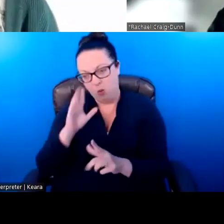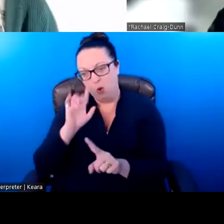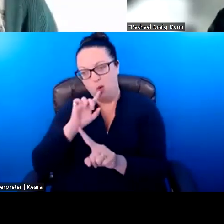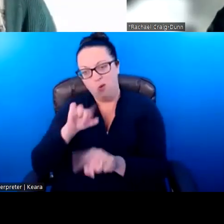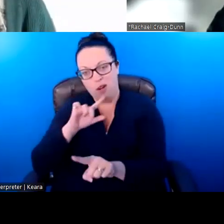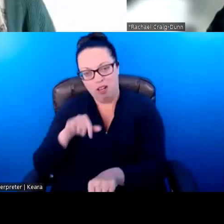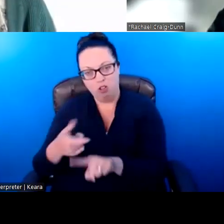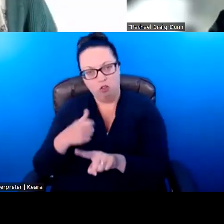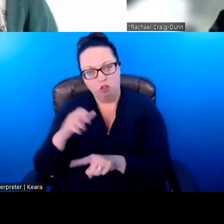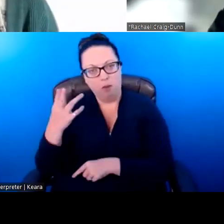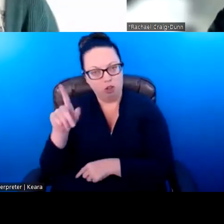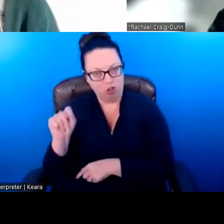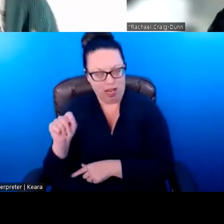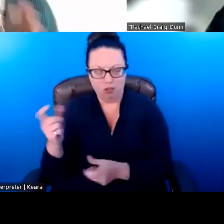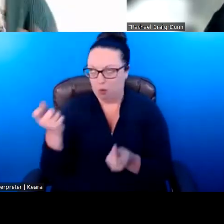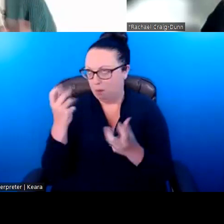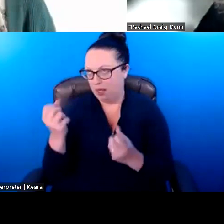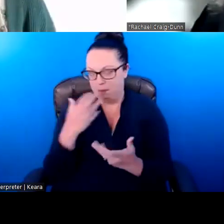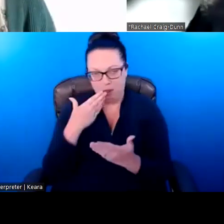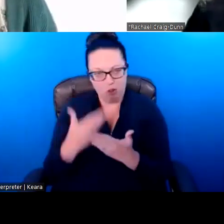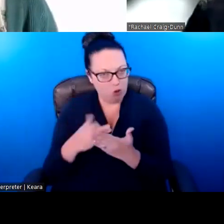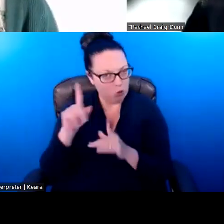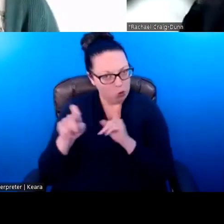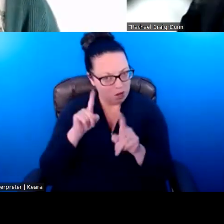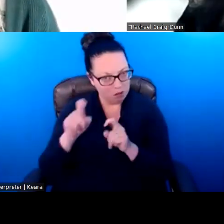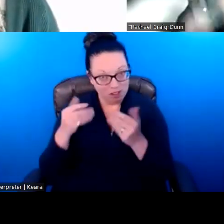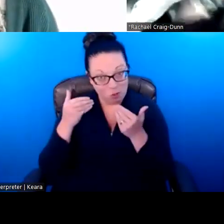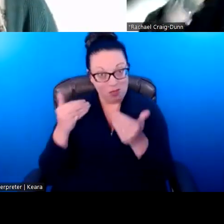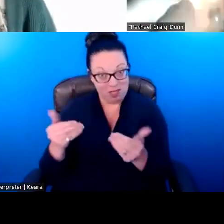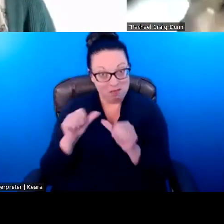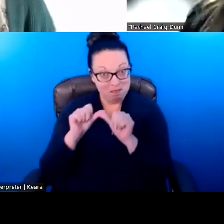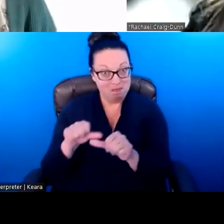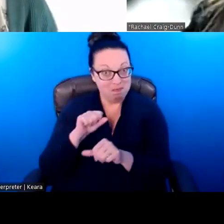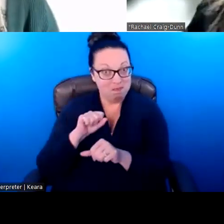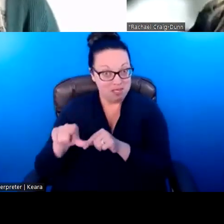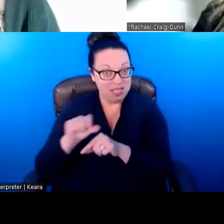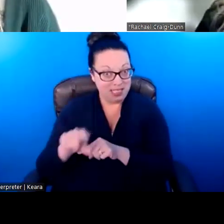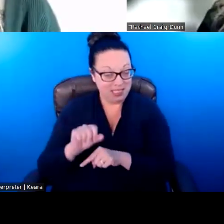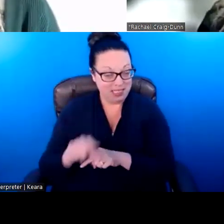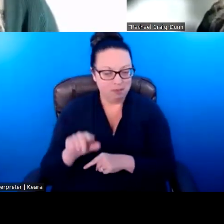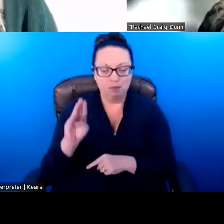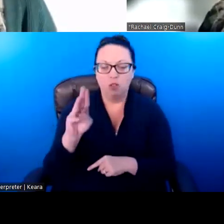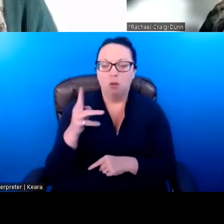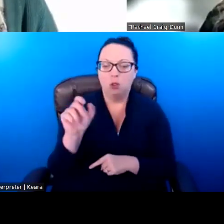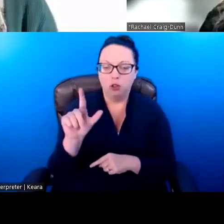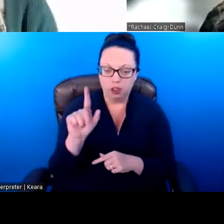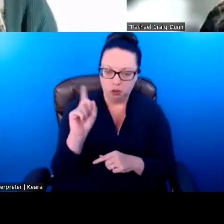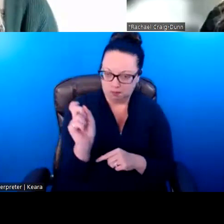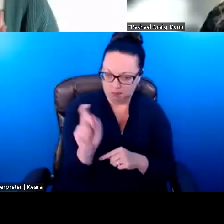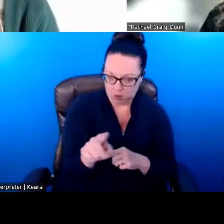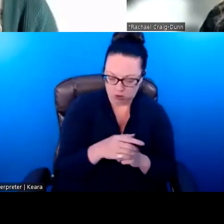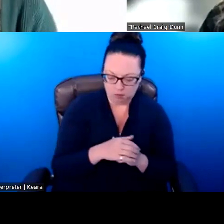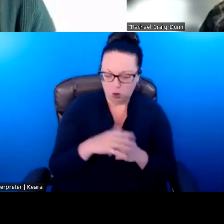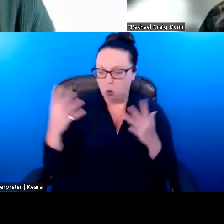great questions. So audience, please keep putting those in there for us. I'll start with Muriel. What was